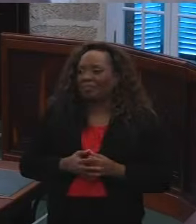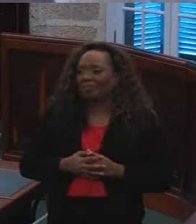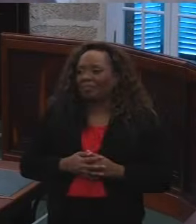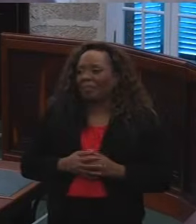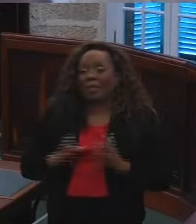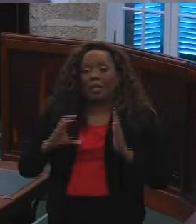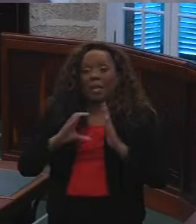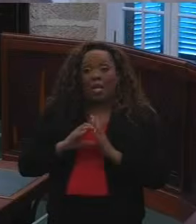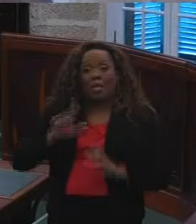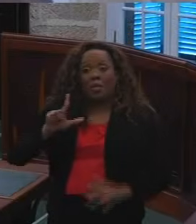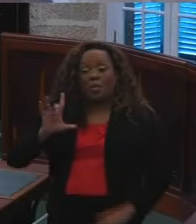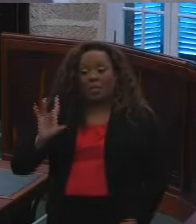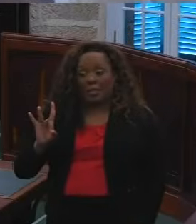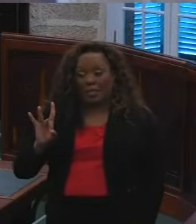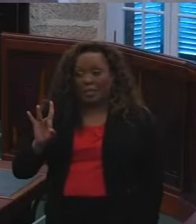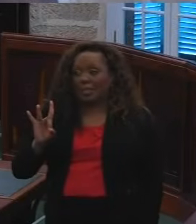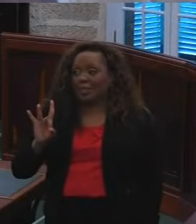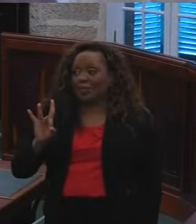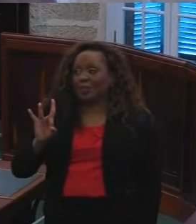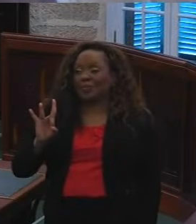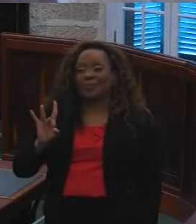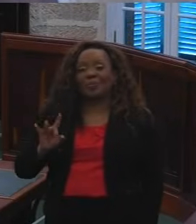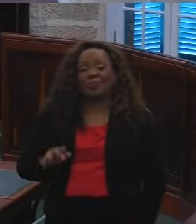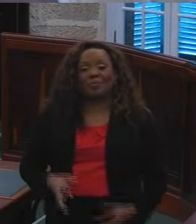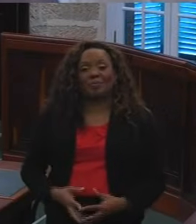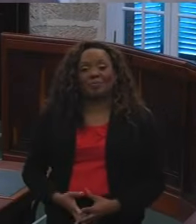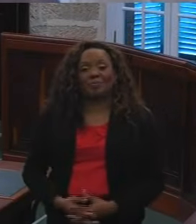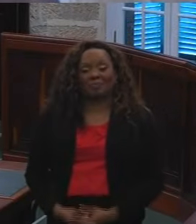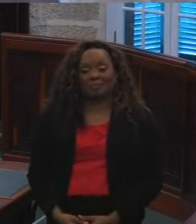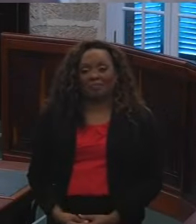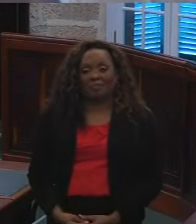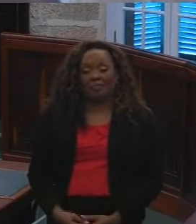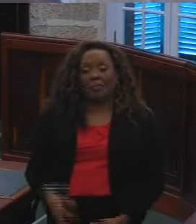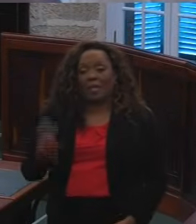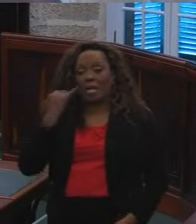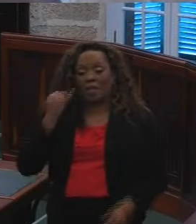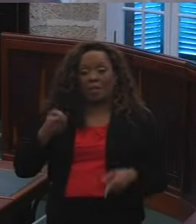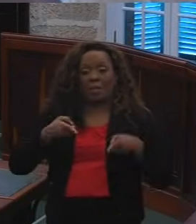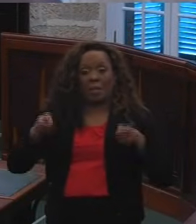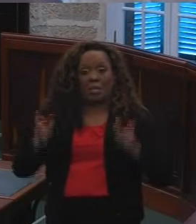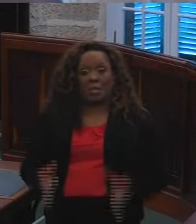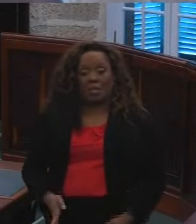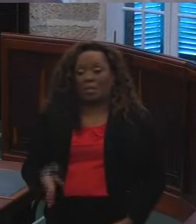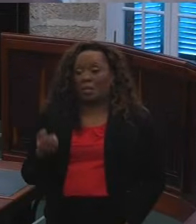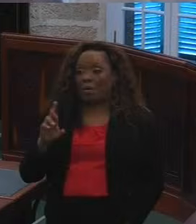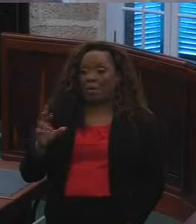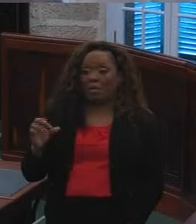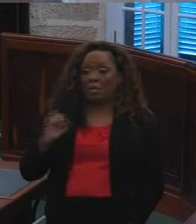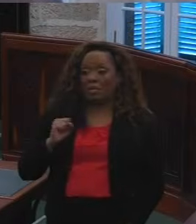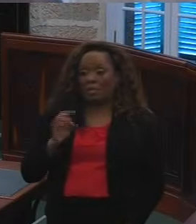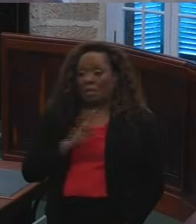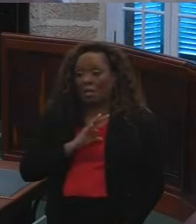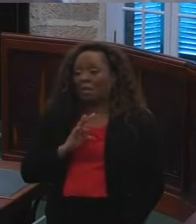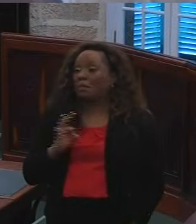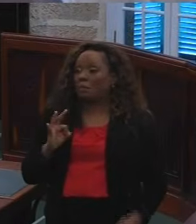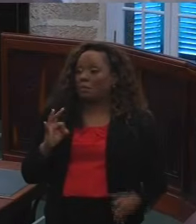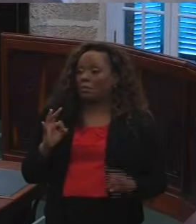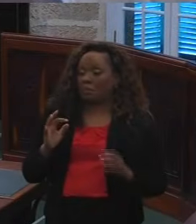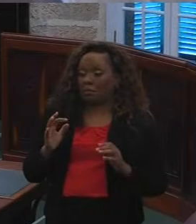Section 28 also creates an offense where a manager or other employee of a residential facility